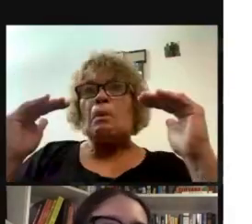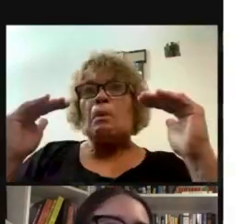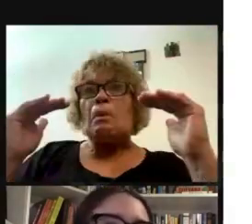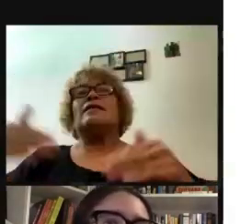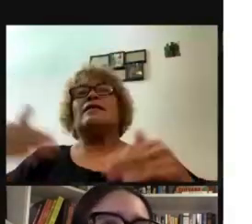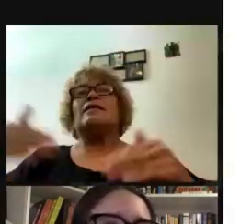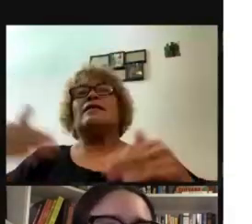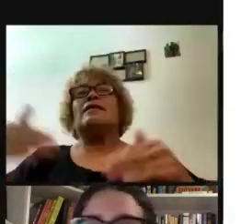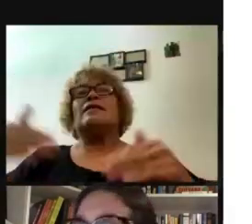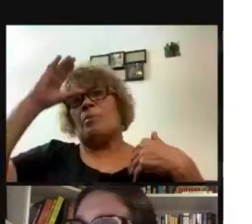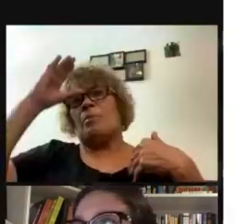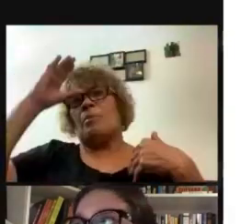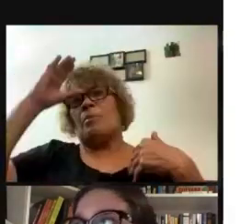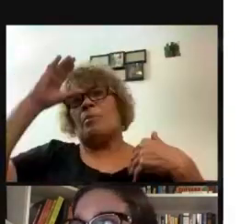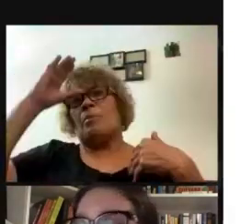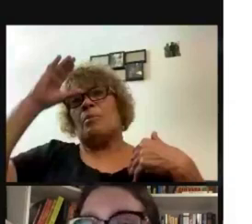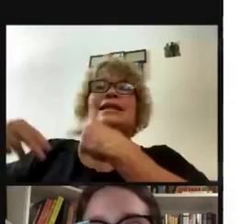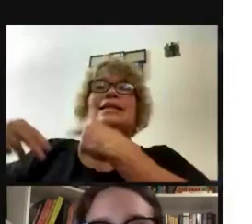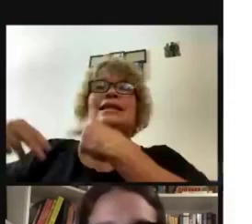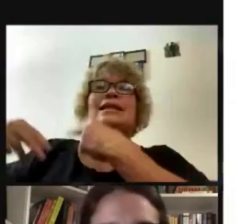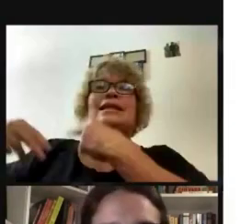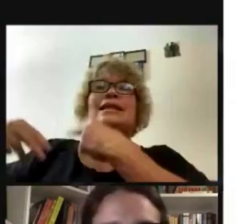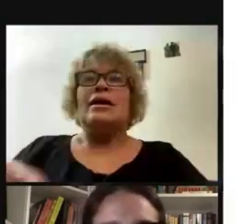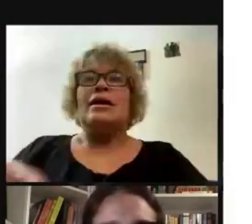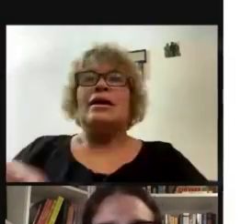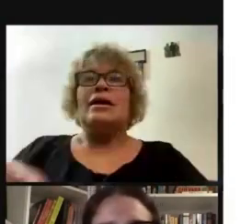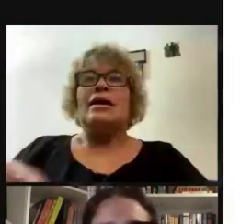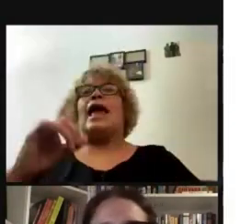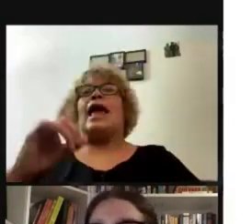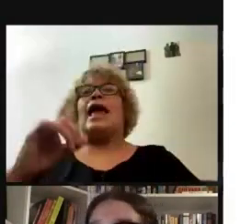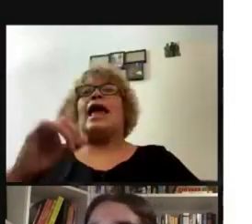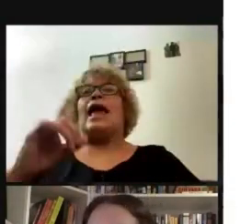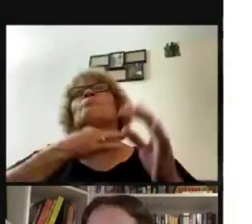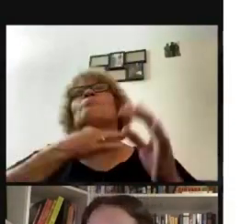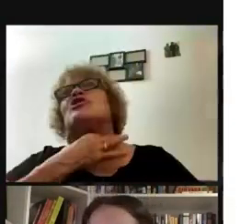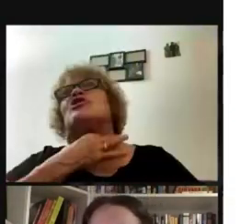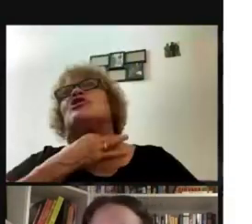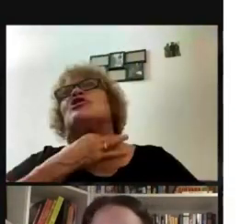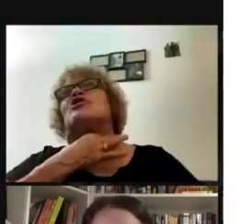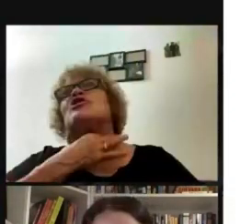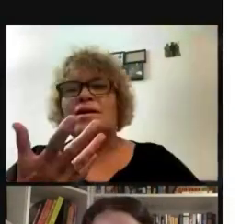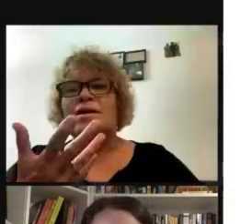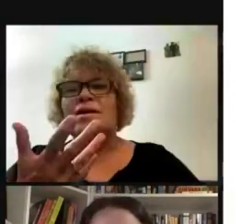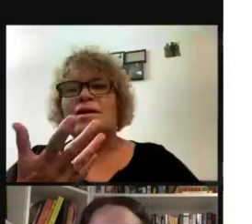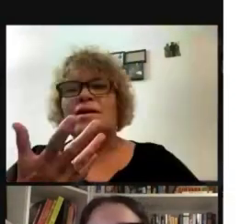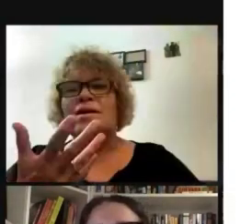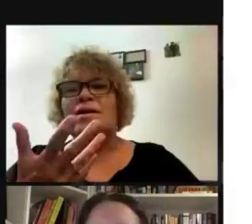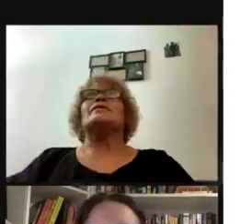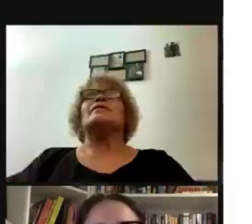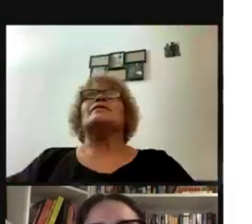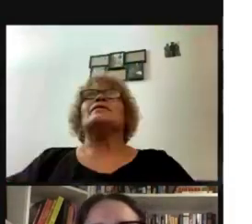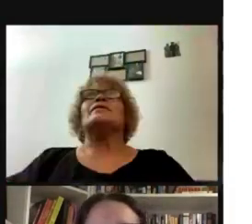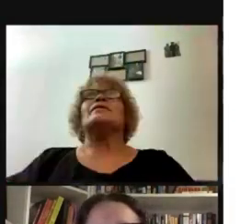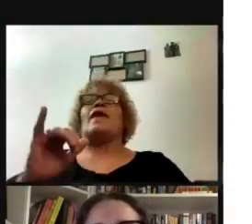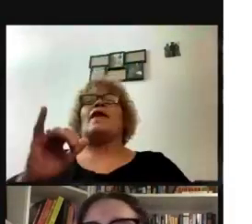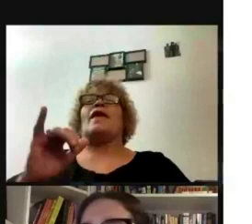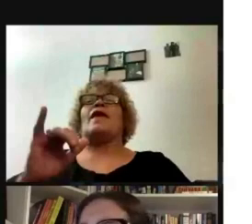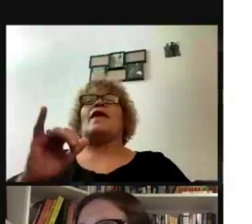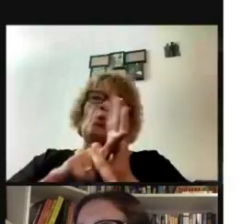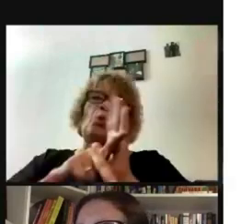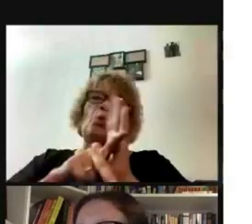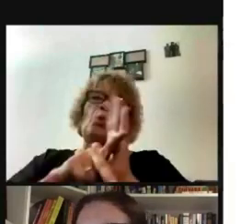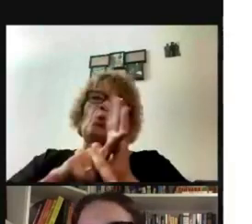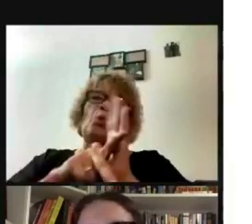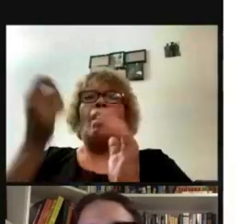has a quote history of theft and malicious mischief, and so that is the, you know, principal rationale behind